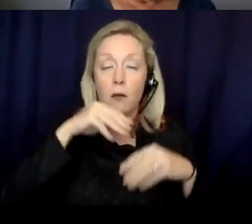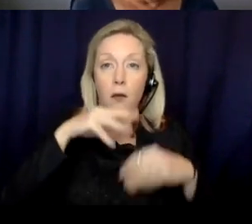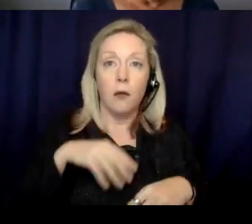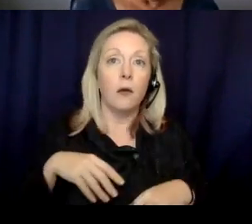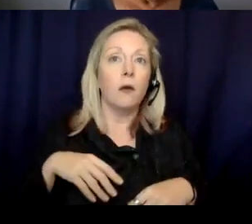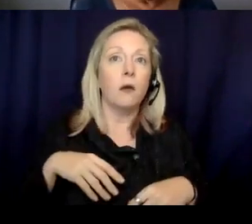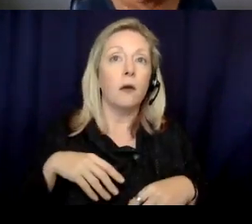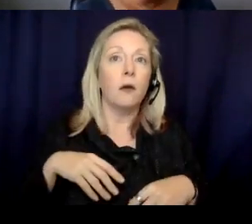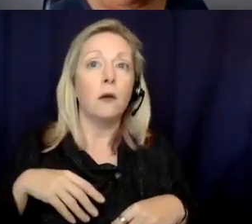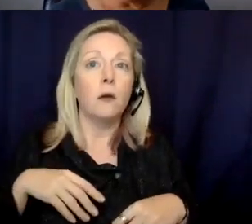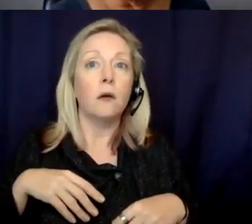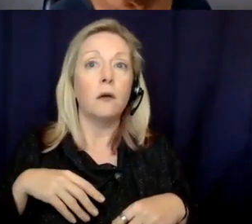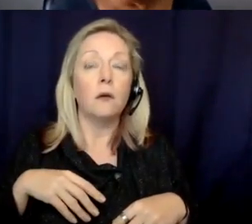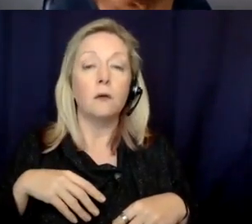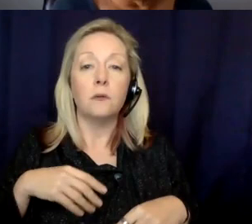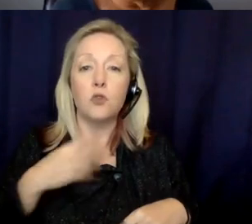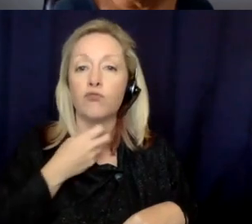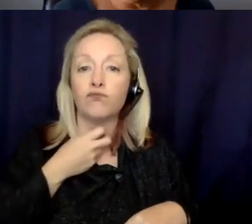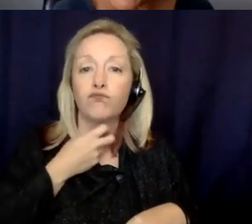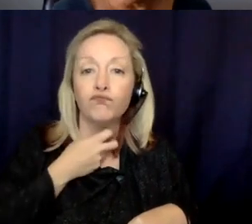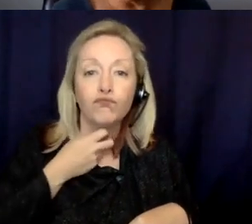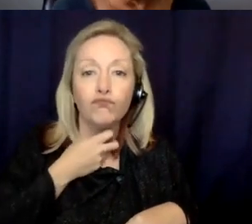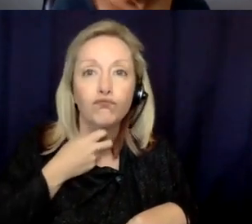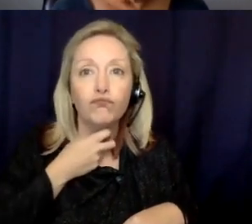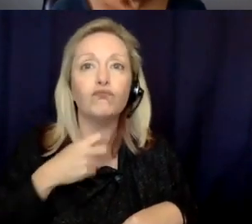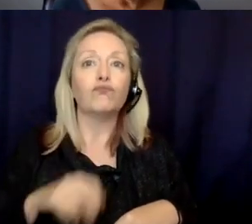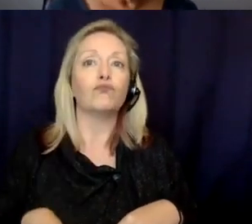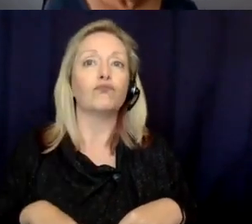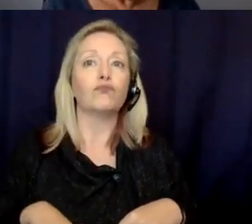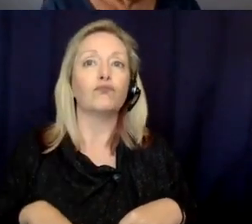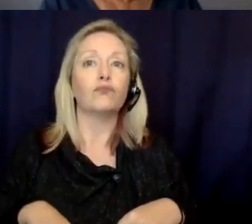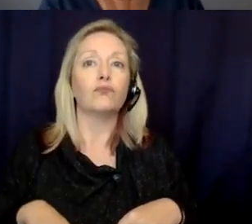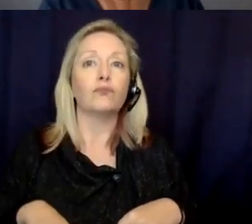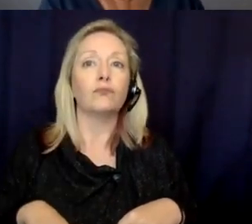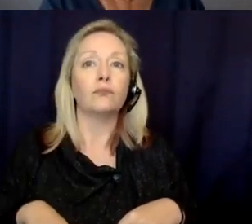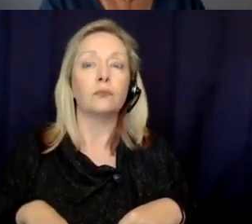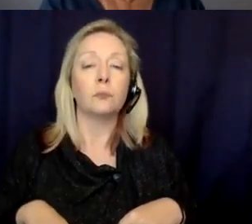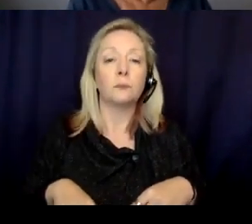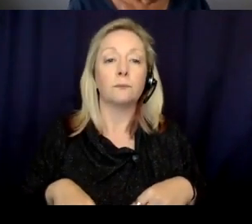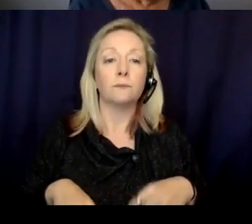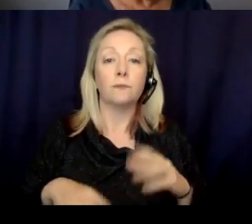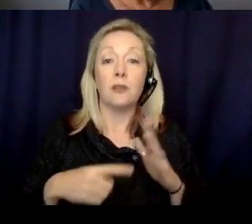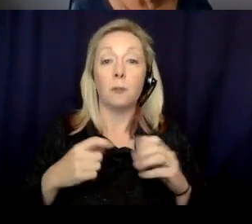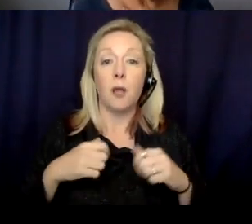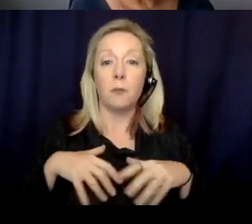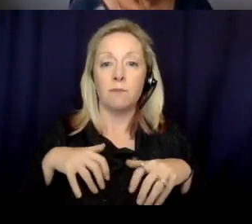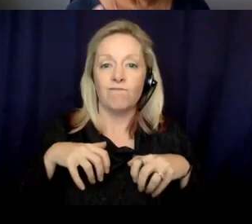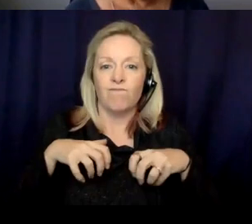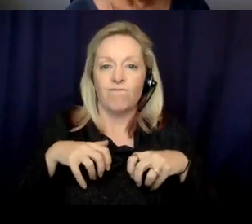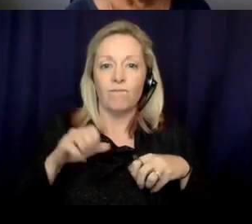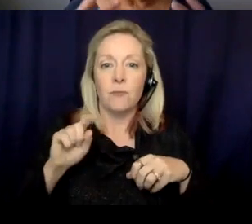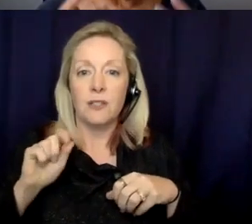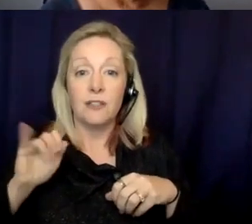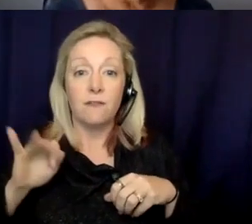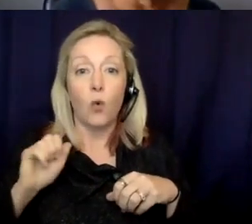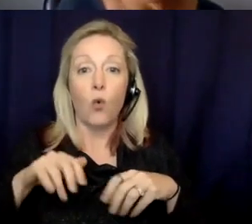or just breathing will change. Sometimes it's either stiffening or relaxing, and